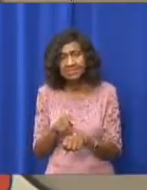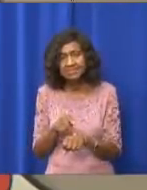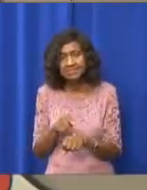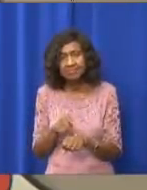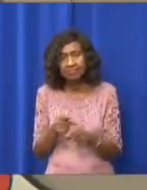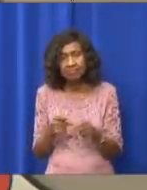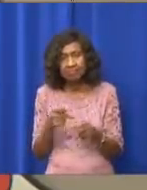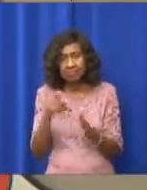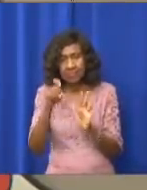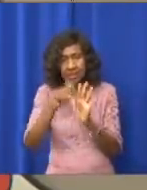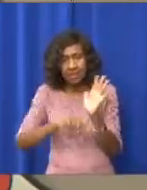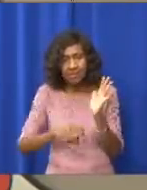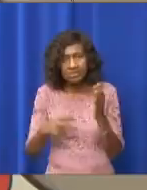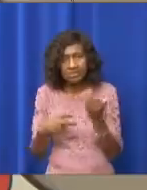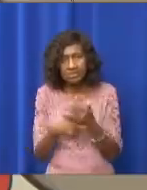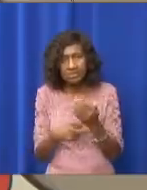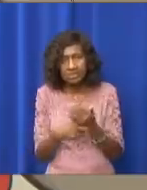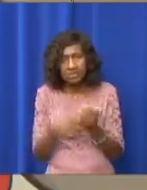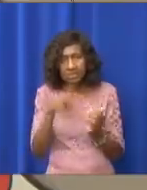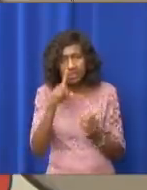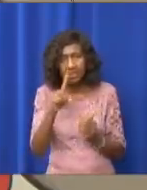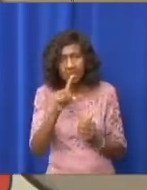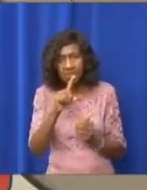cost of the ticket will be